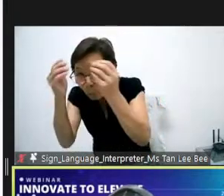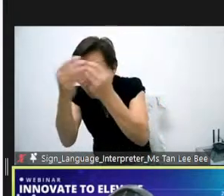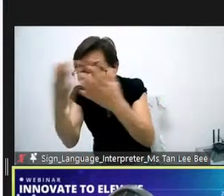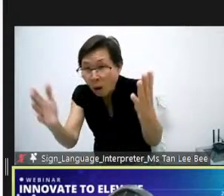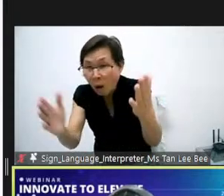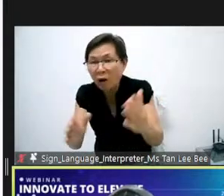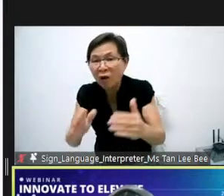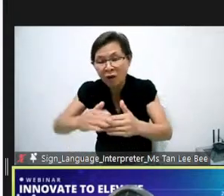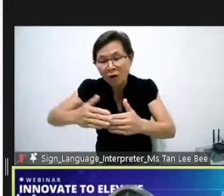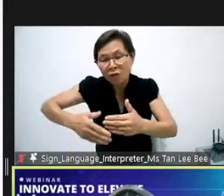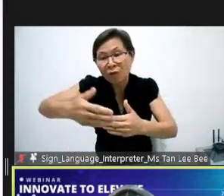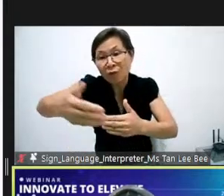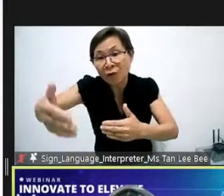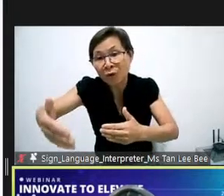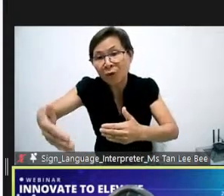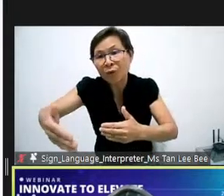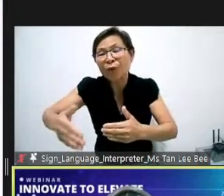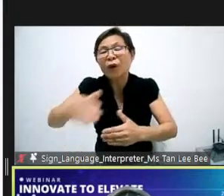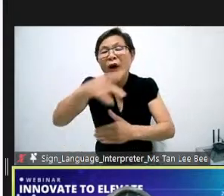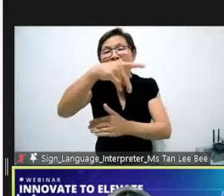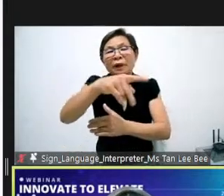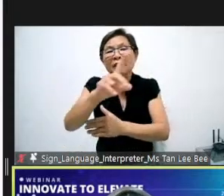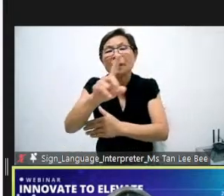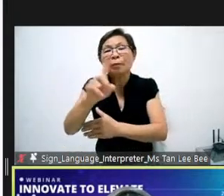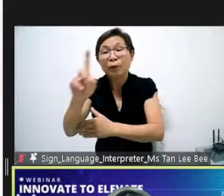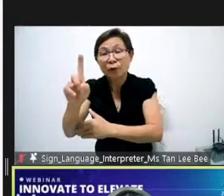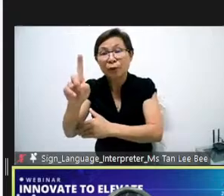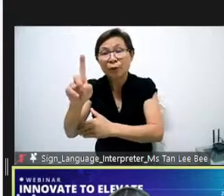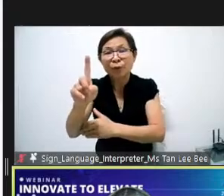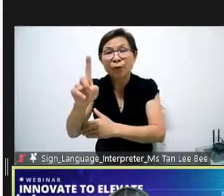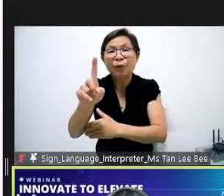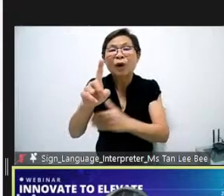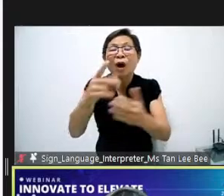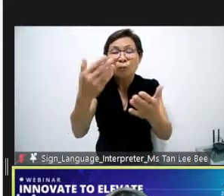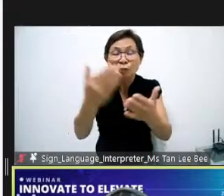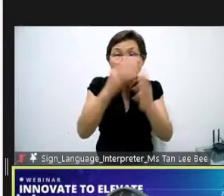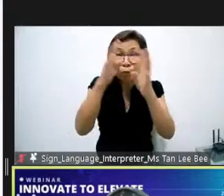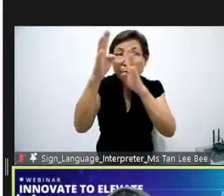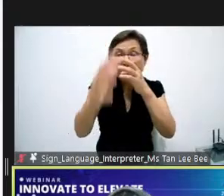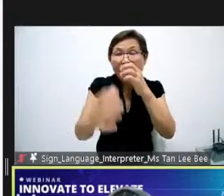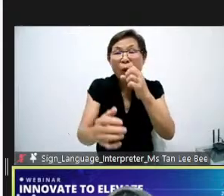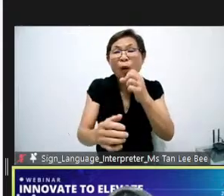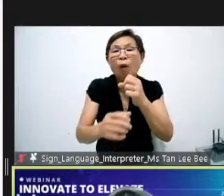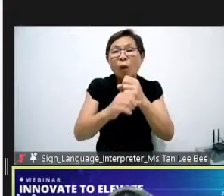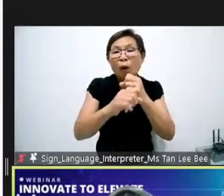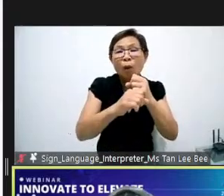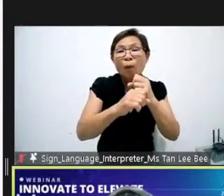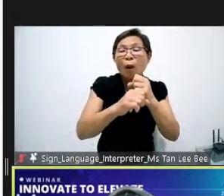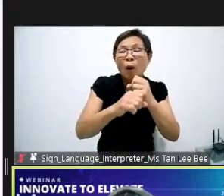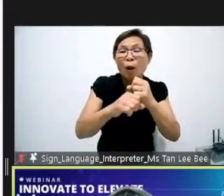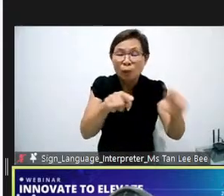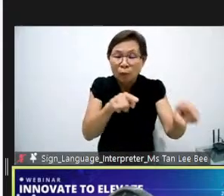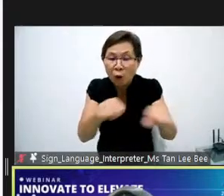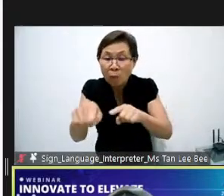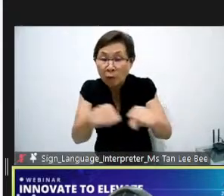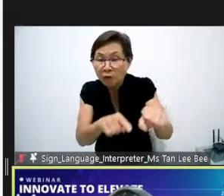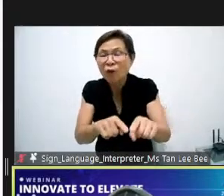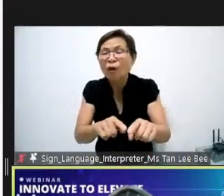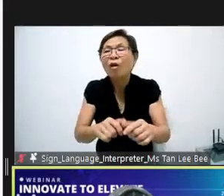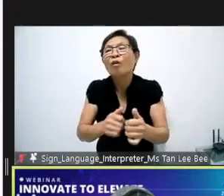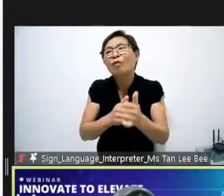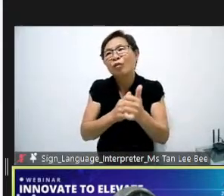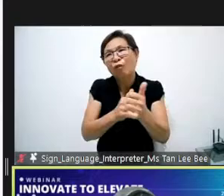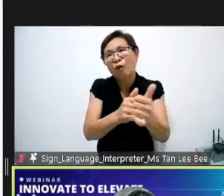upcoming Disability Inclusive Education Innovation Competition 2023. Do follow us on our social media for more updates on